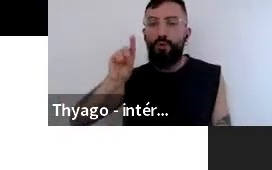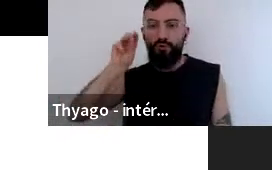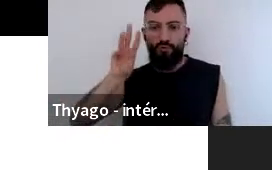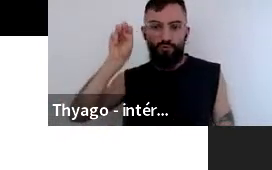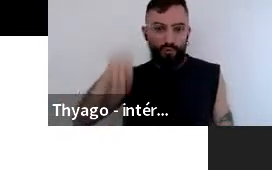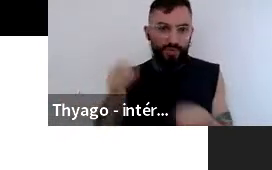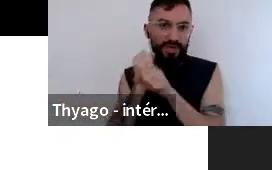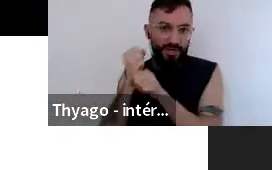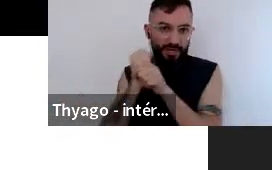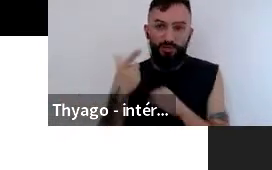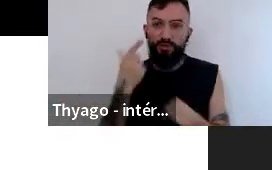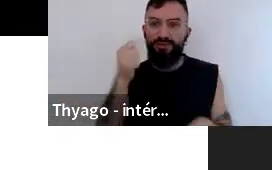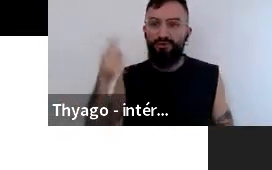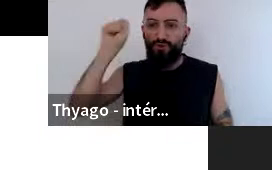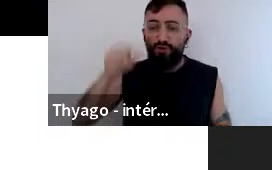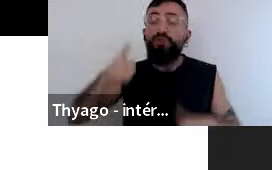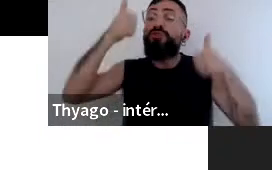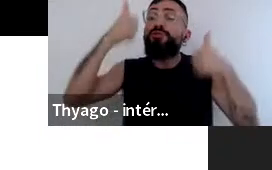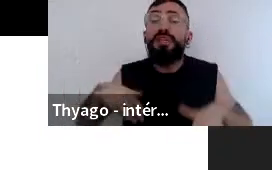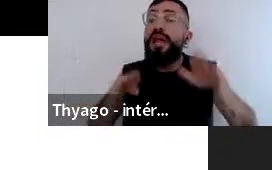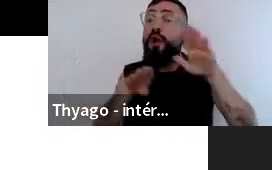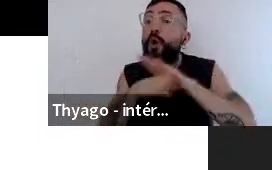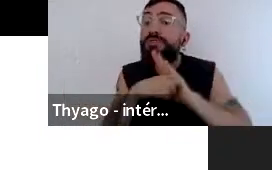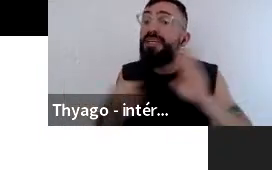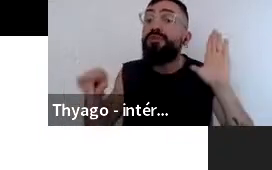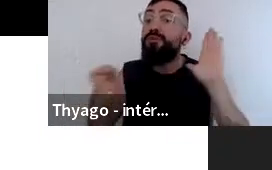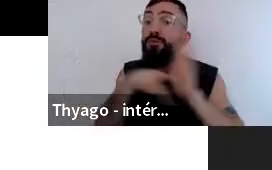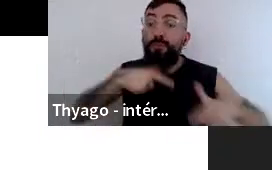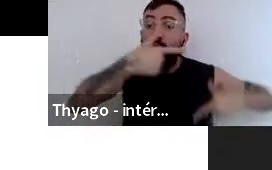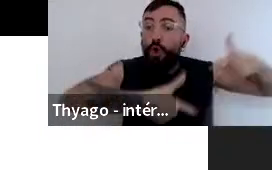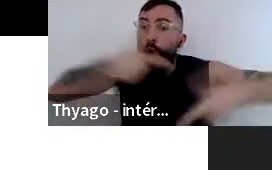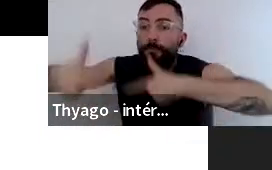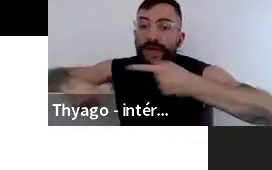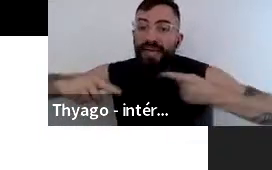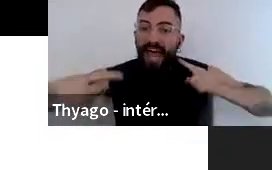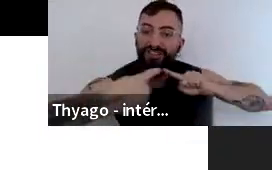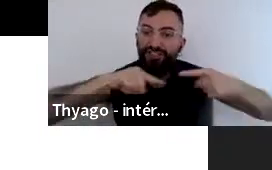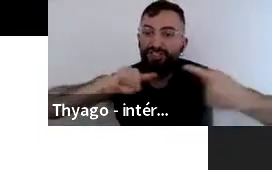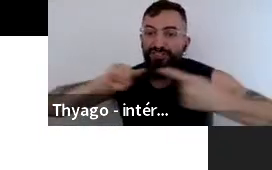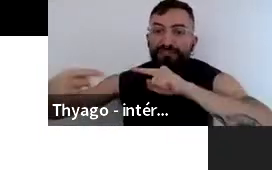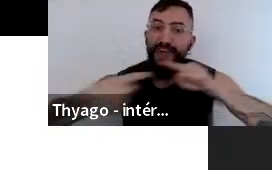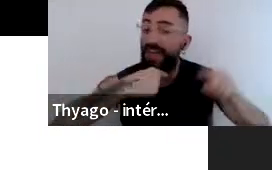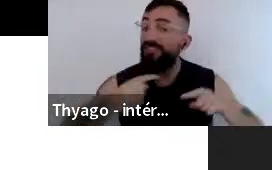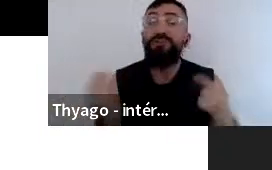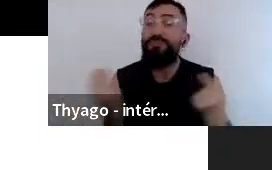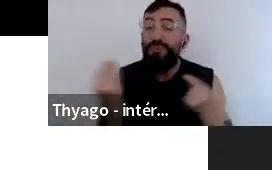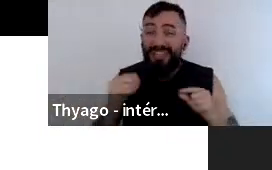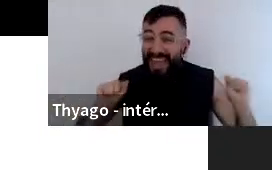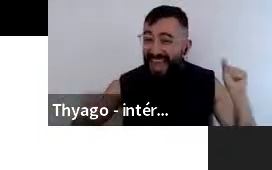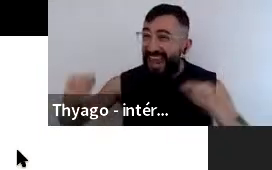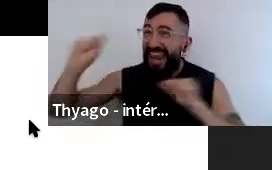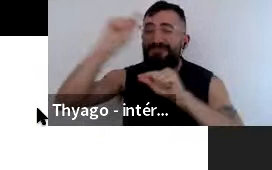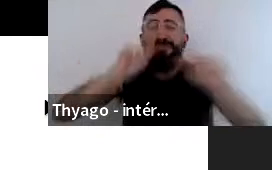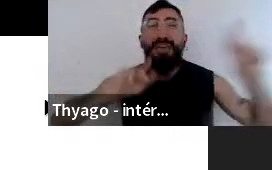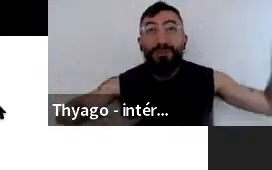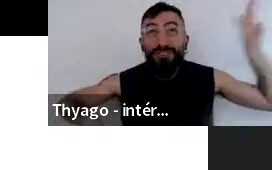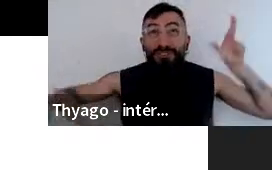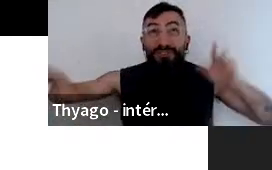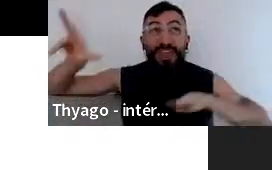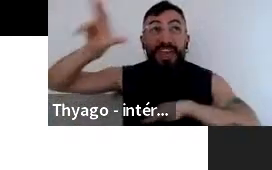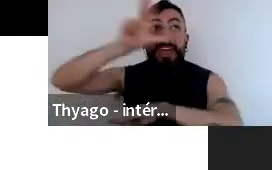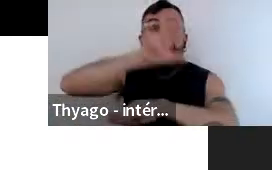a cooperative action, and for whom any element can be used with